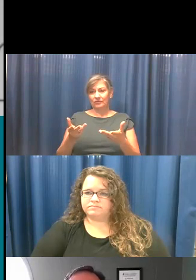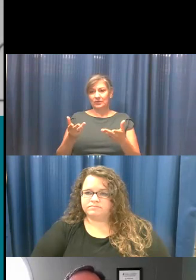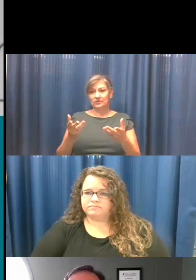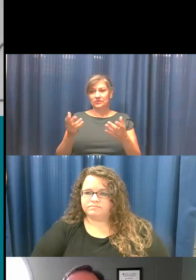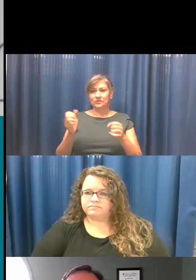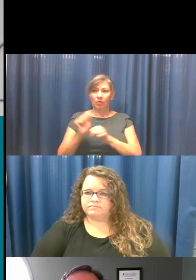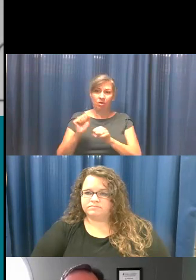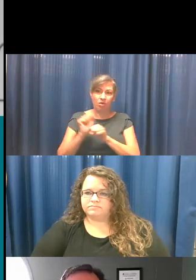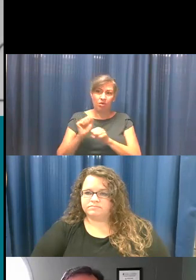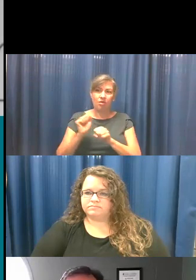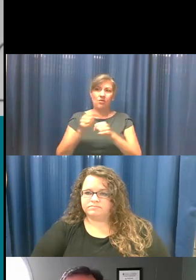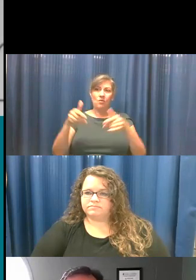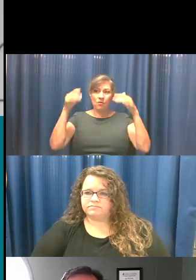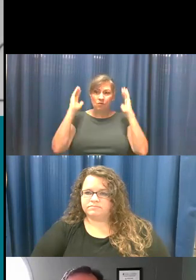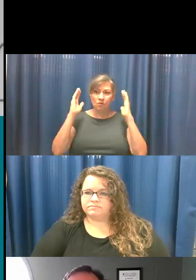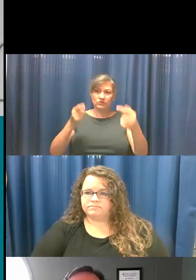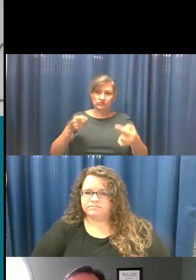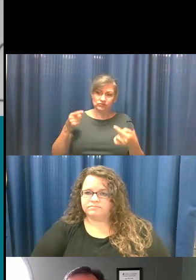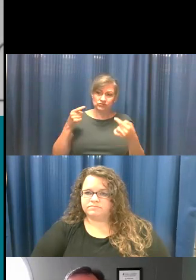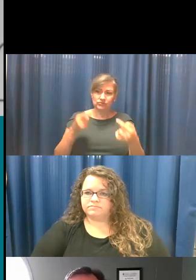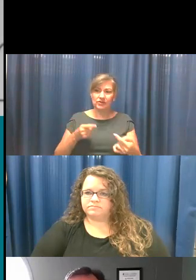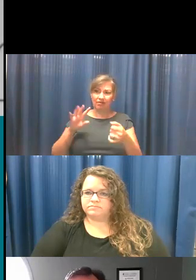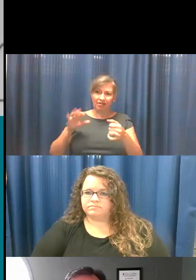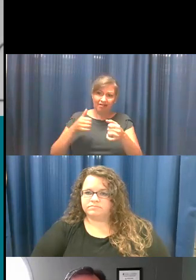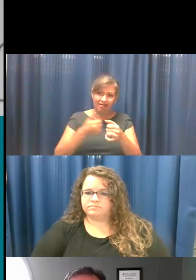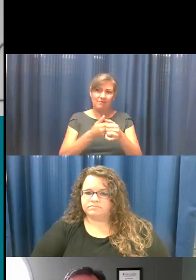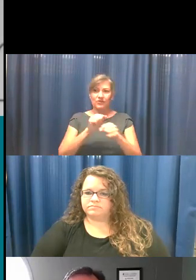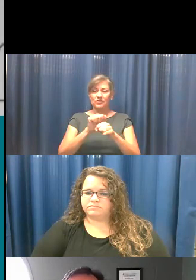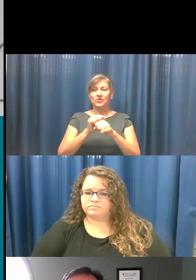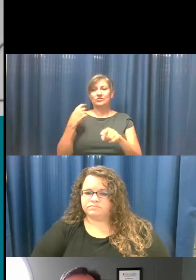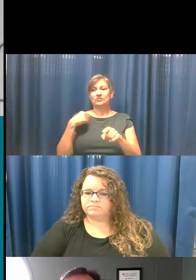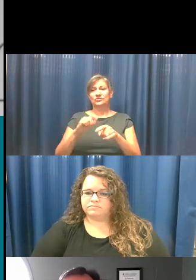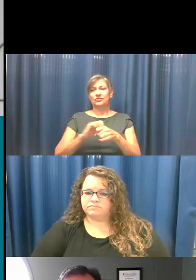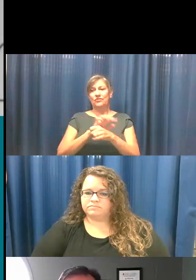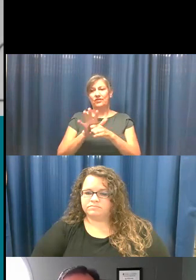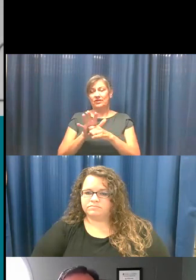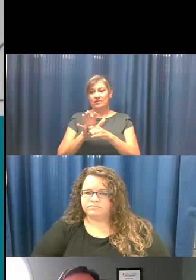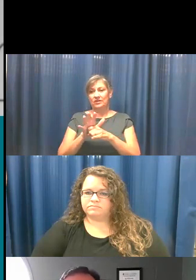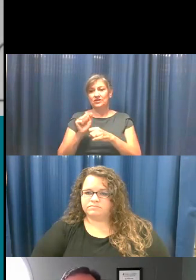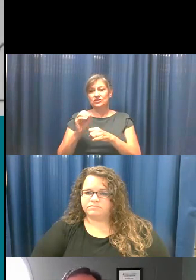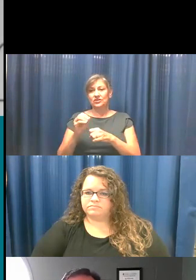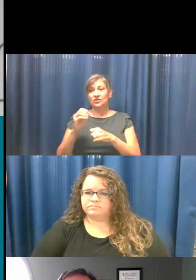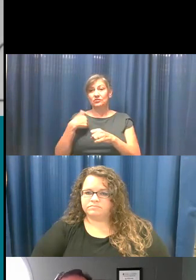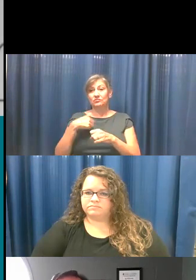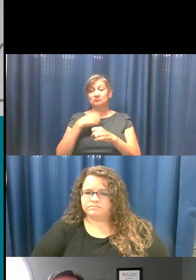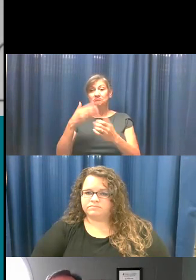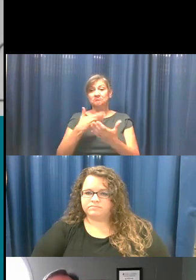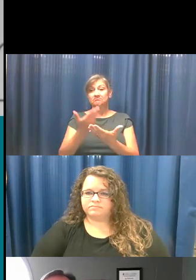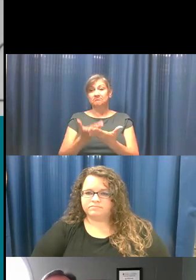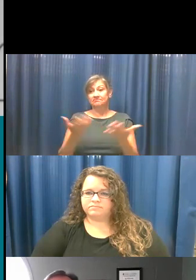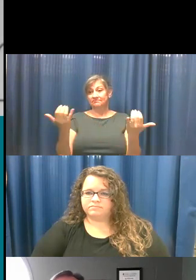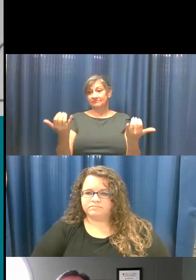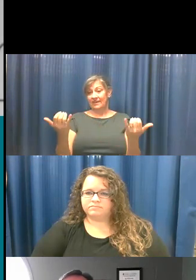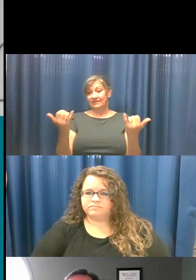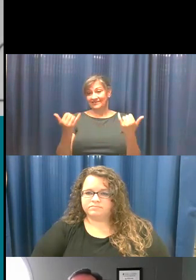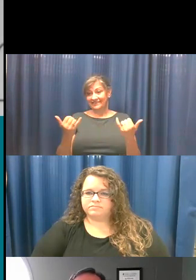overworked and really struggled to keep up with the workload through COVID. And so we've arrived at this point together